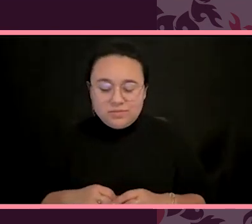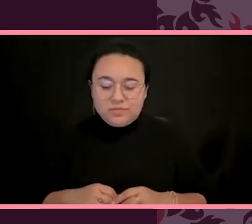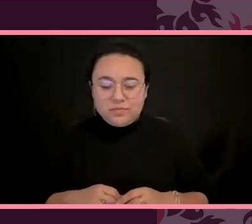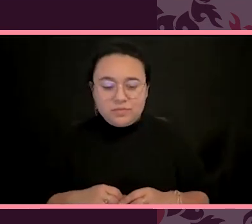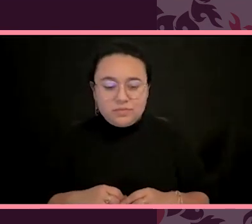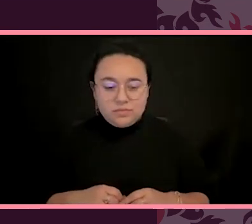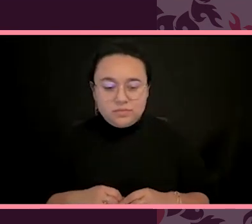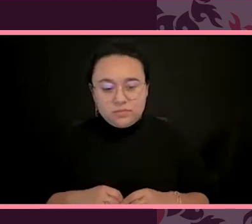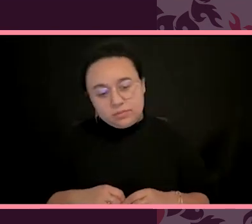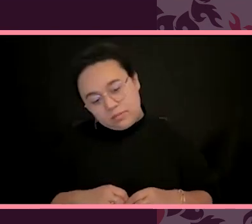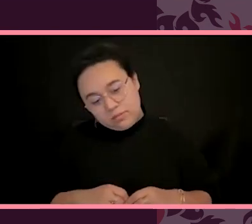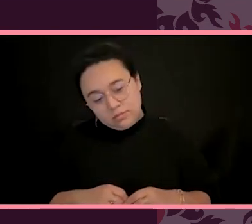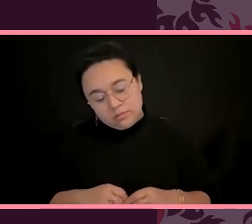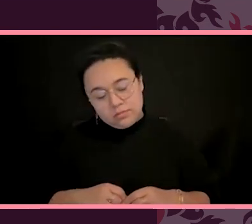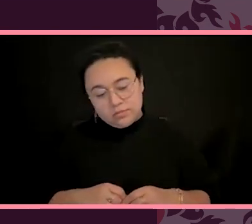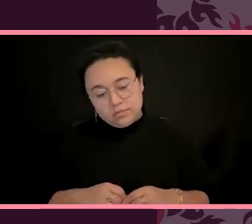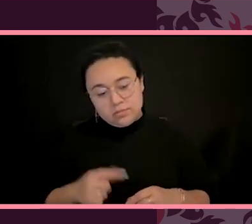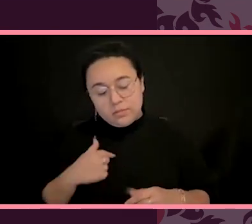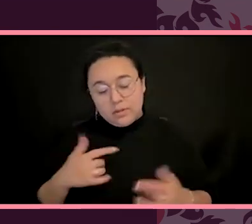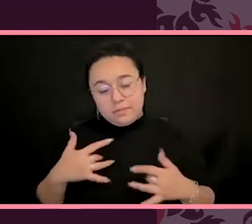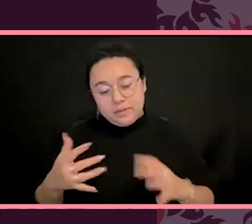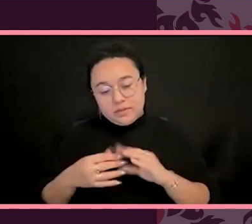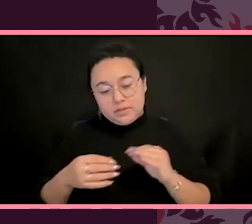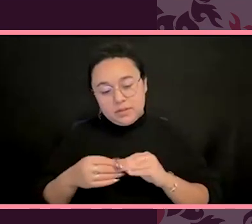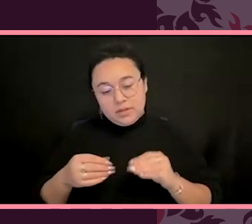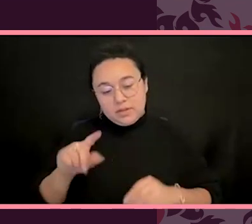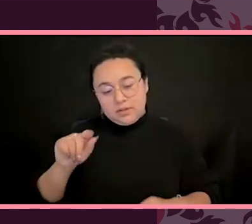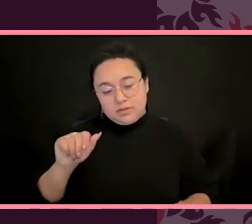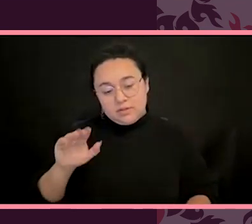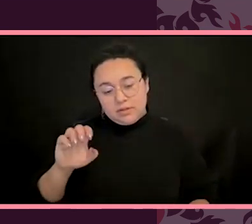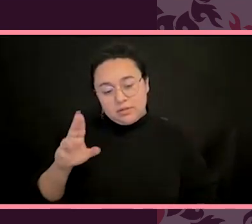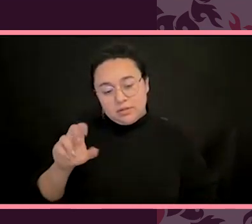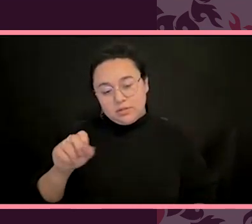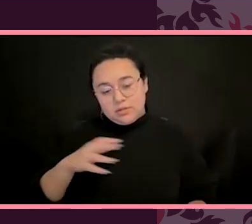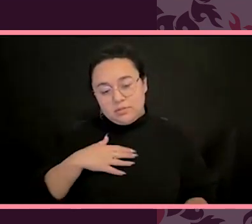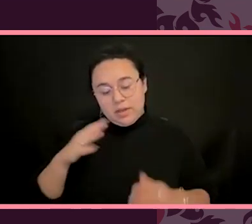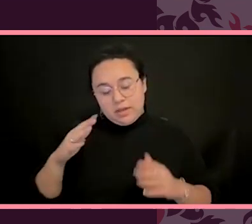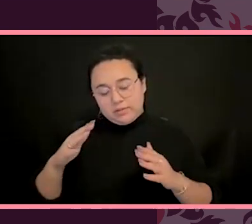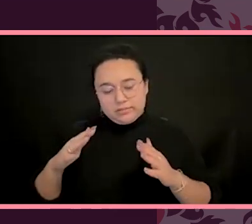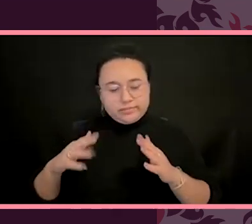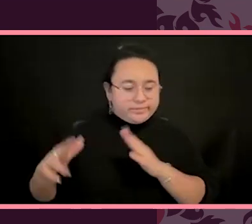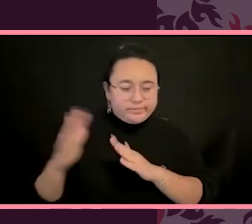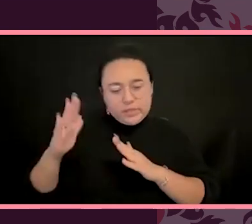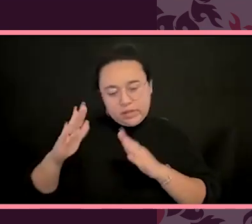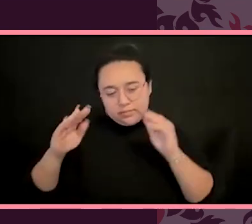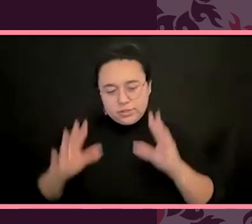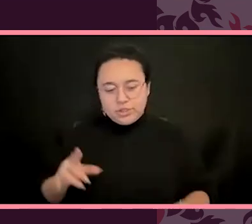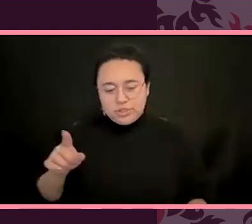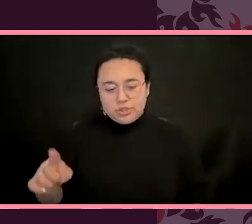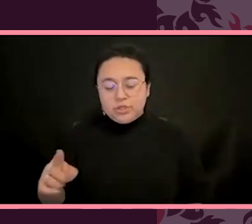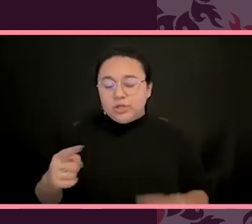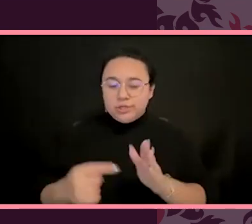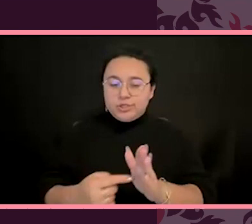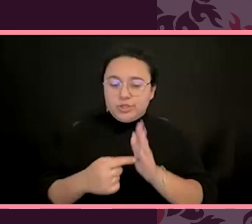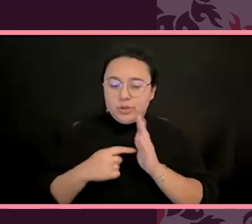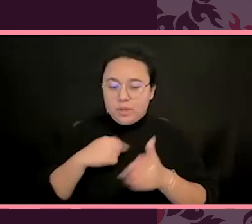I often say that Taejas is my greatest teacher, and shows